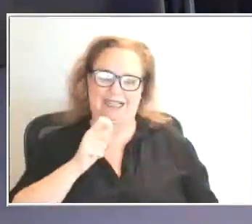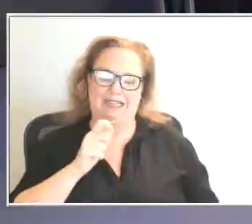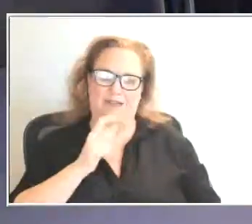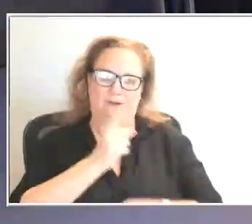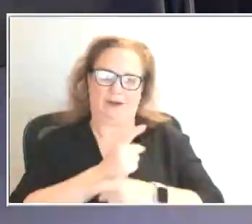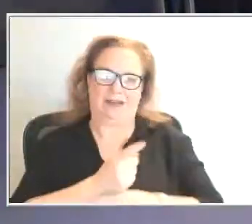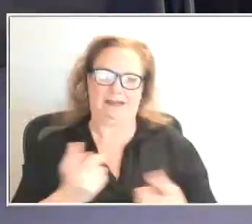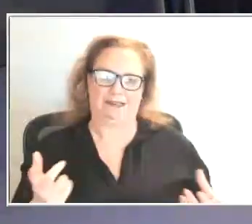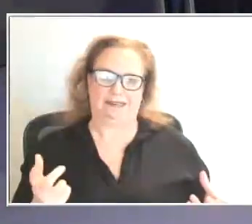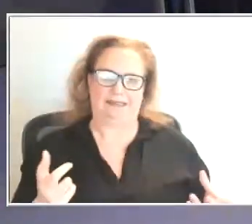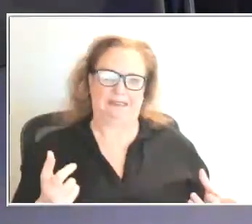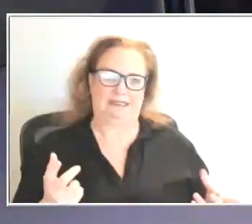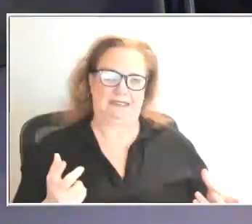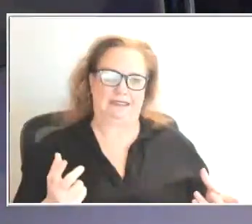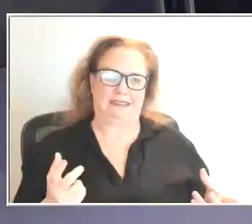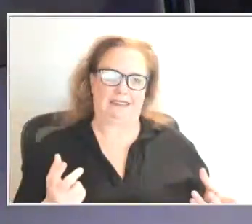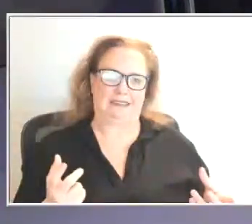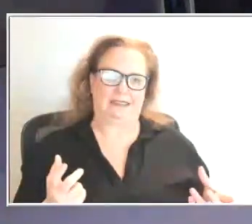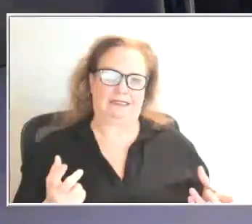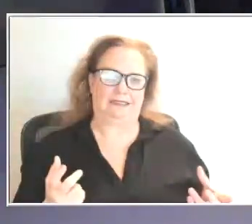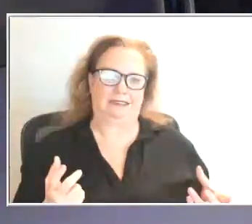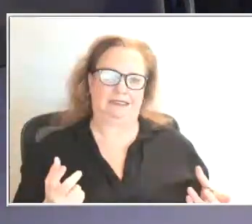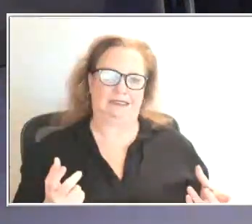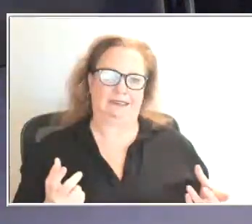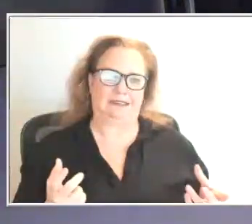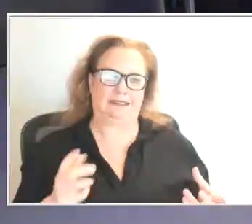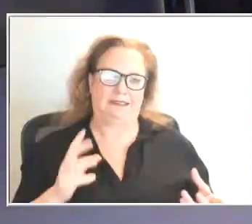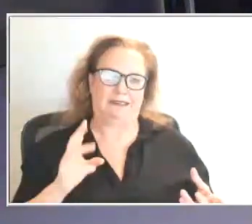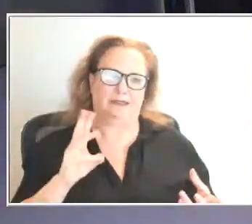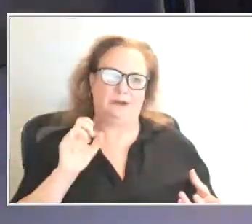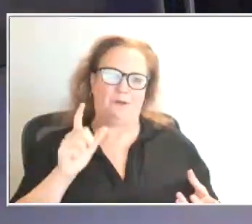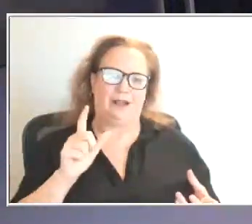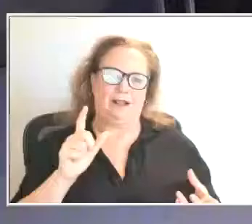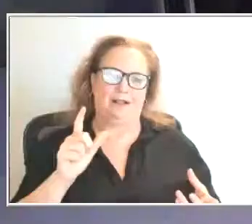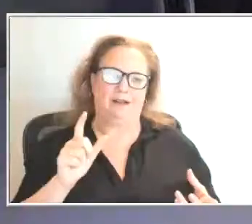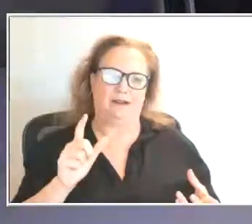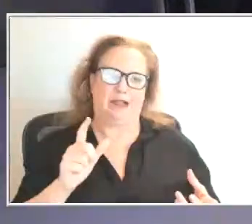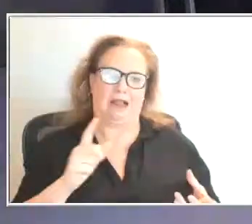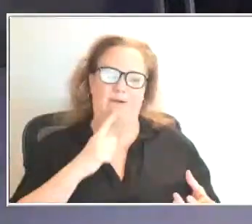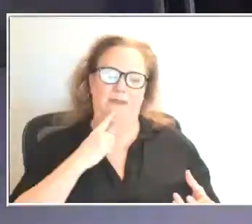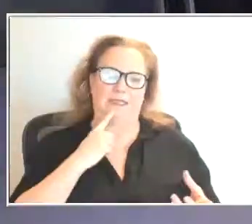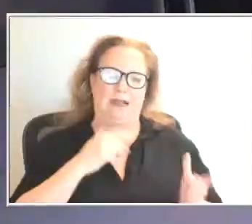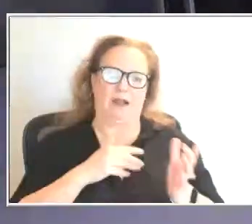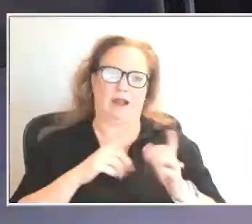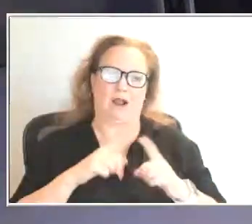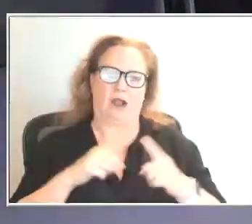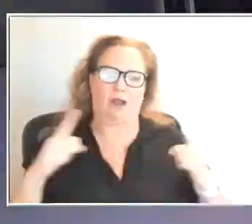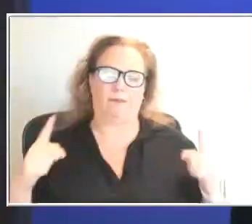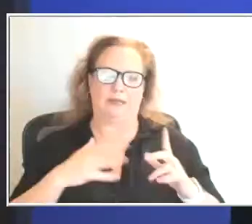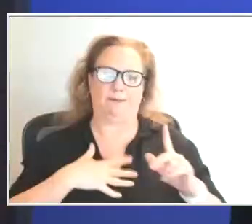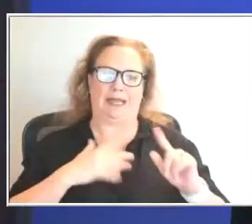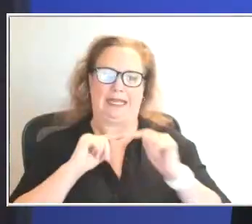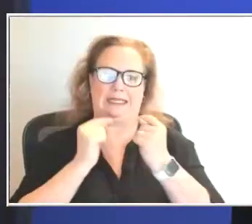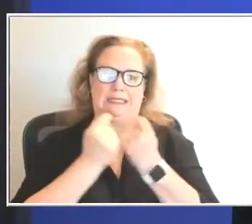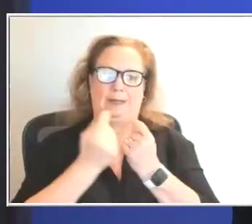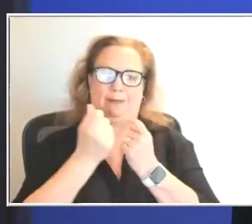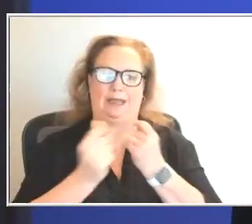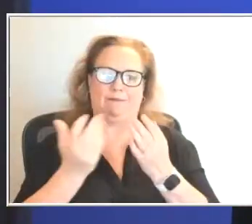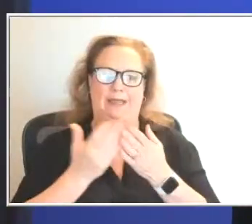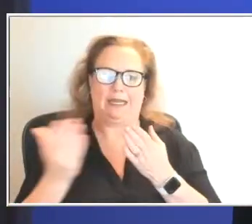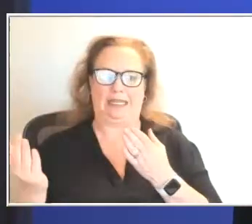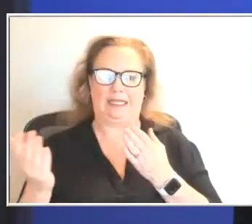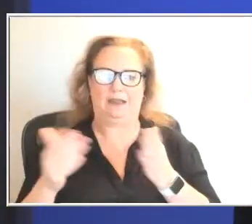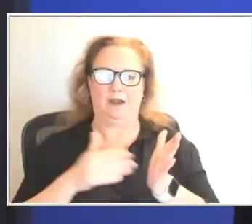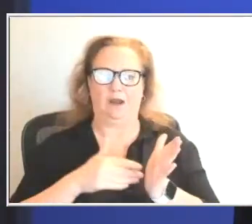nurse. Go ahead. Well, somebody. I would almost say opposite for my team. If anything, a lot